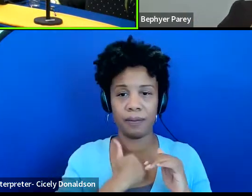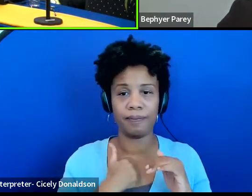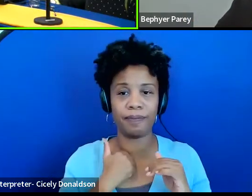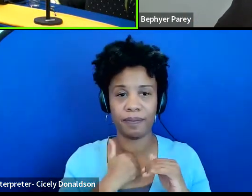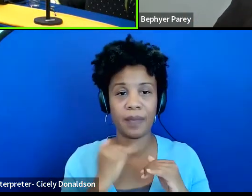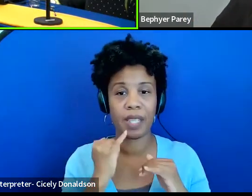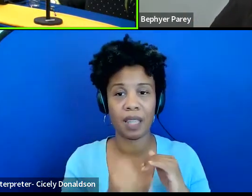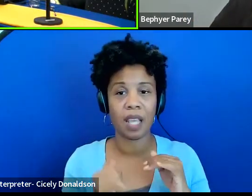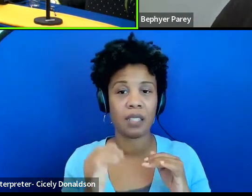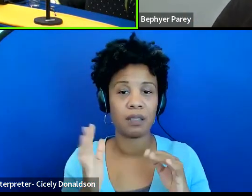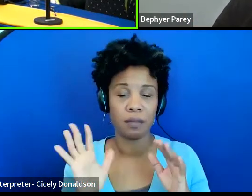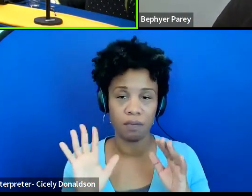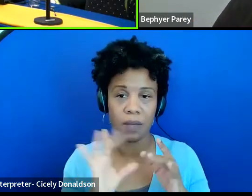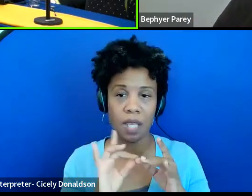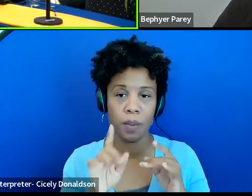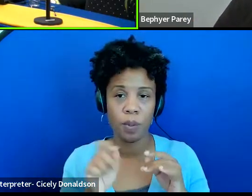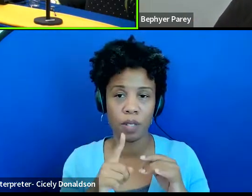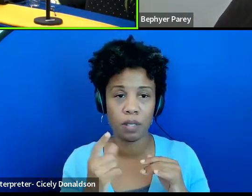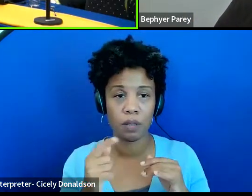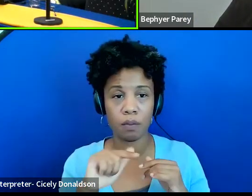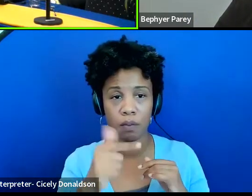our questions. Dr. Bowler?